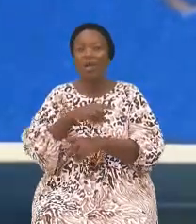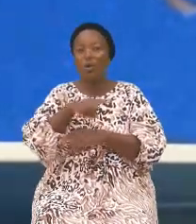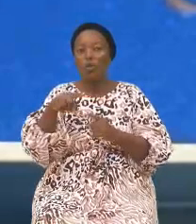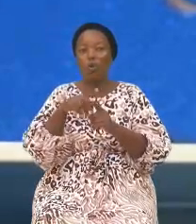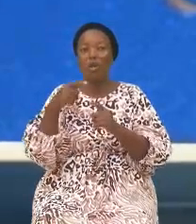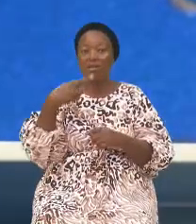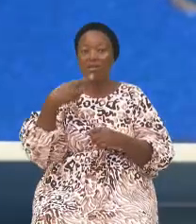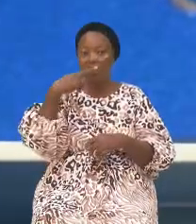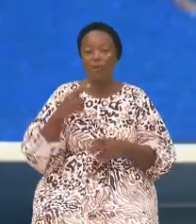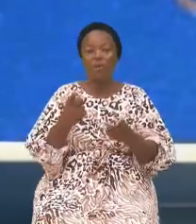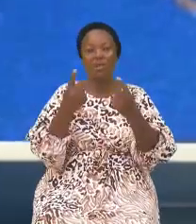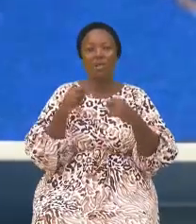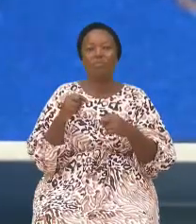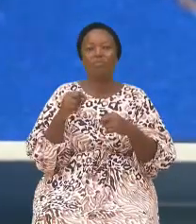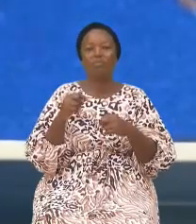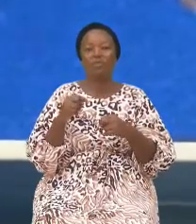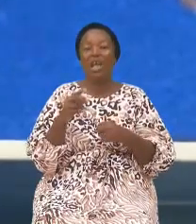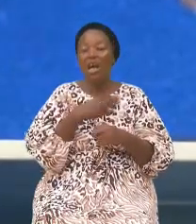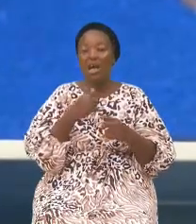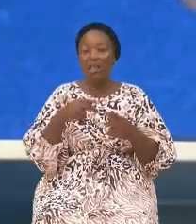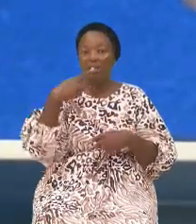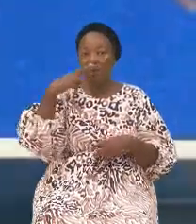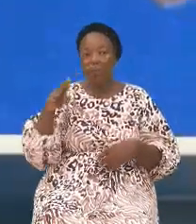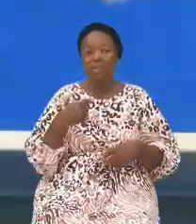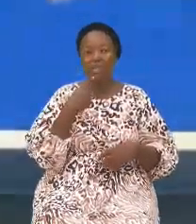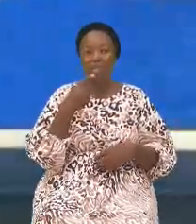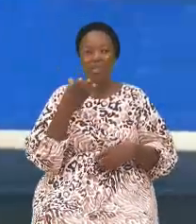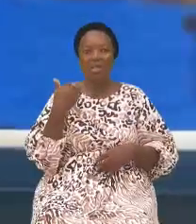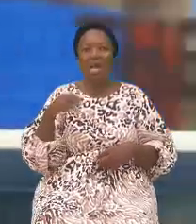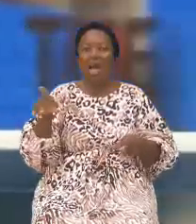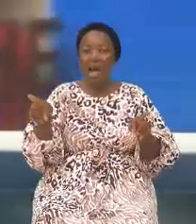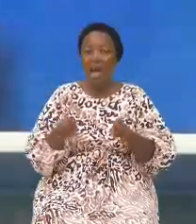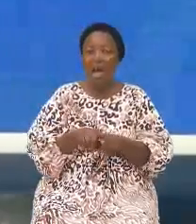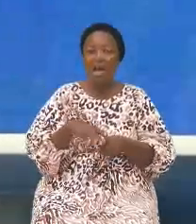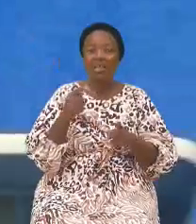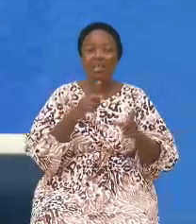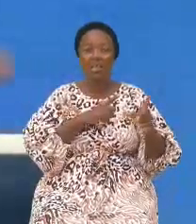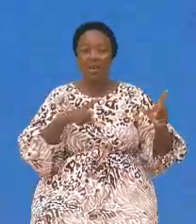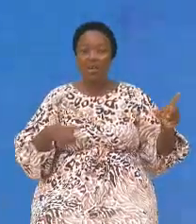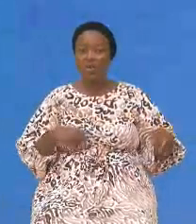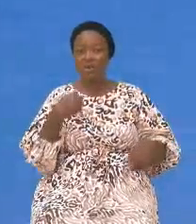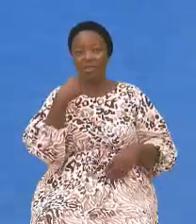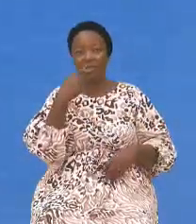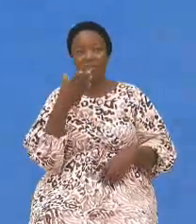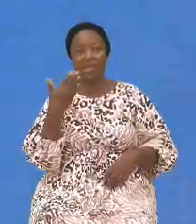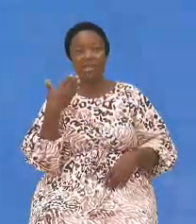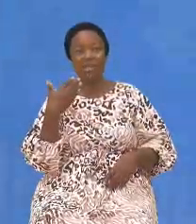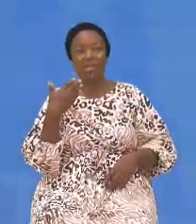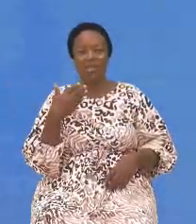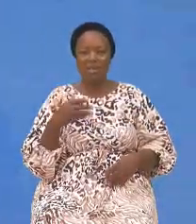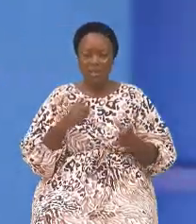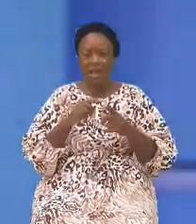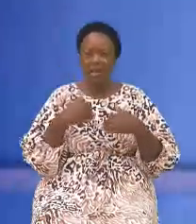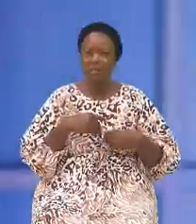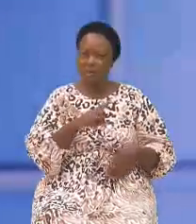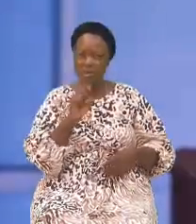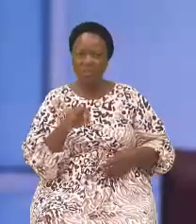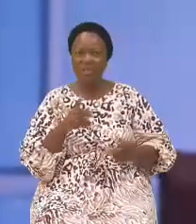started filling up the earth when the serpent came. And the serpent said, as